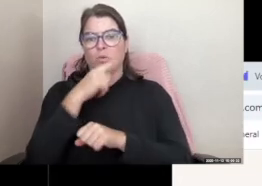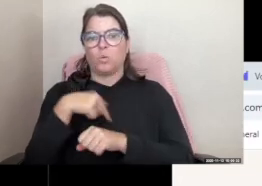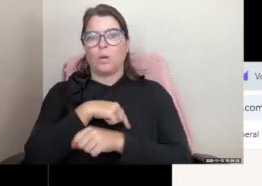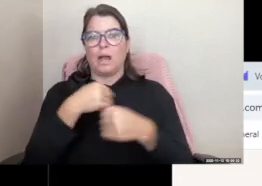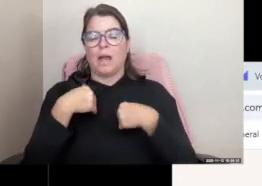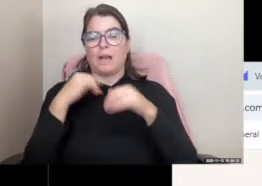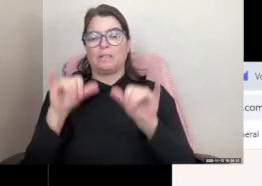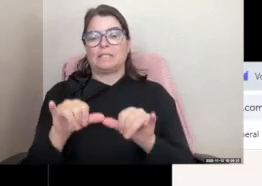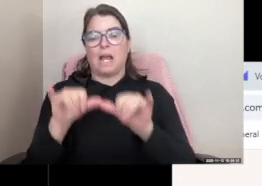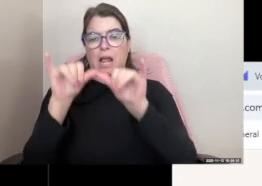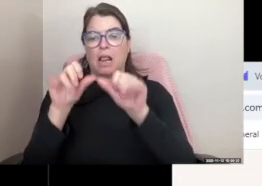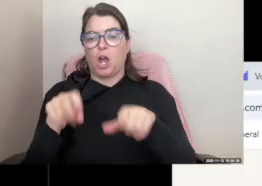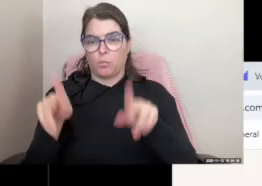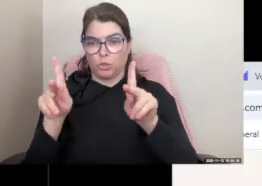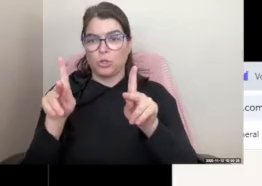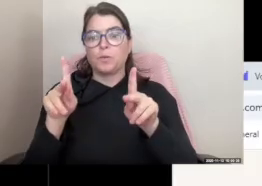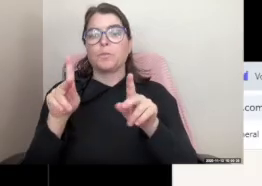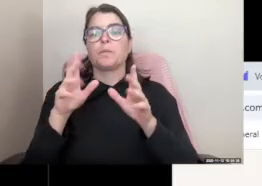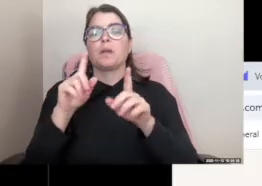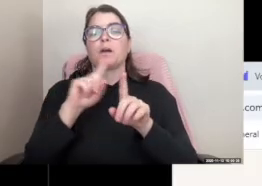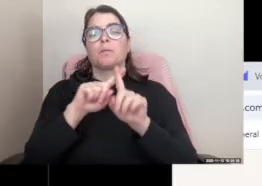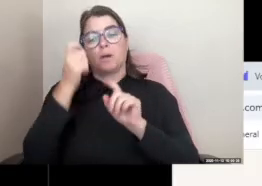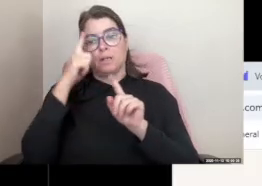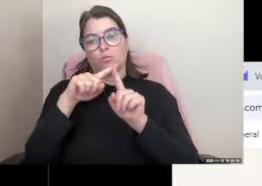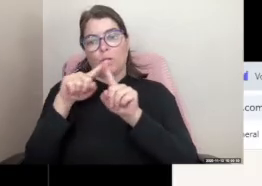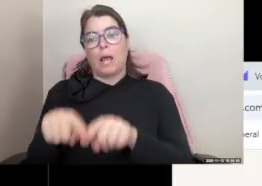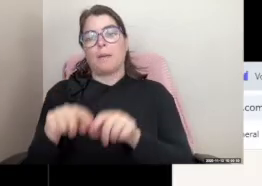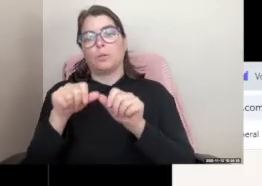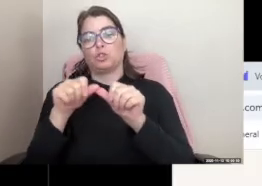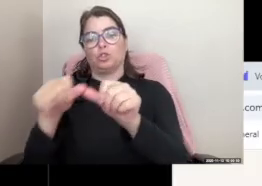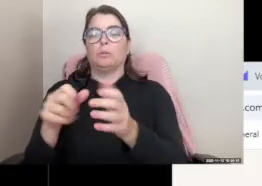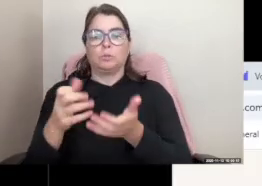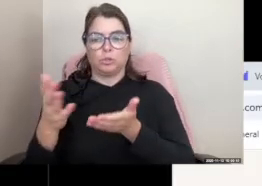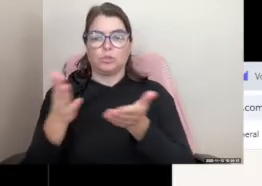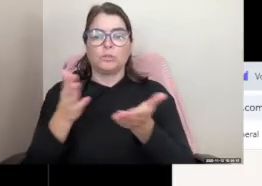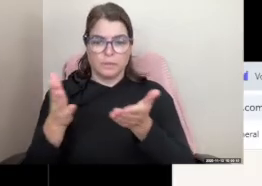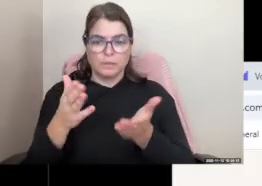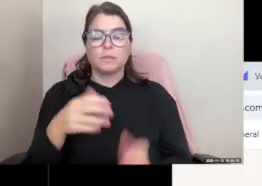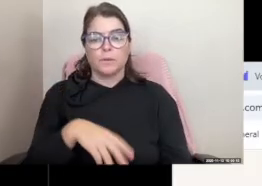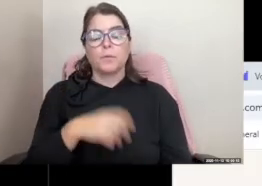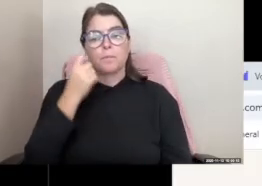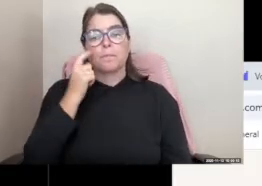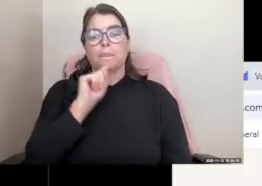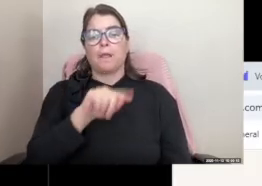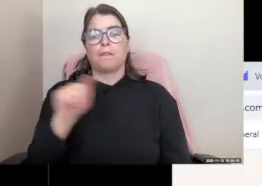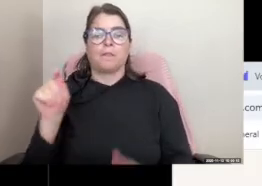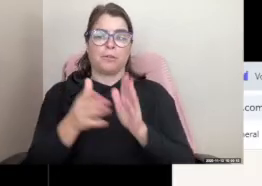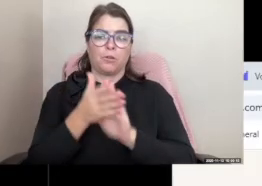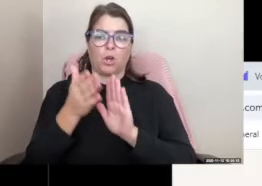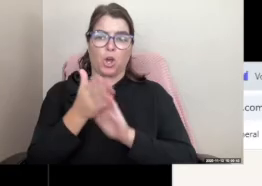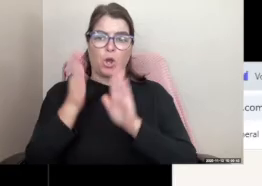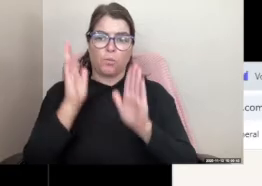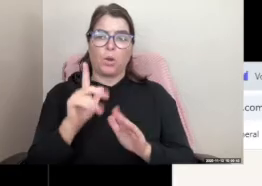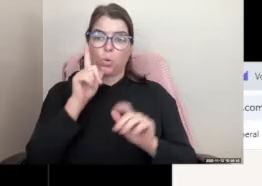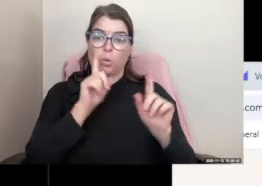delivered 0 to 10, 50%. We have 136 models. 184 dealers. We've